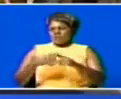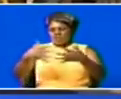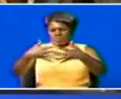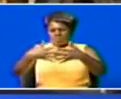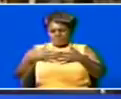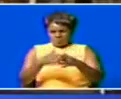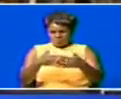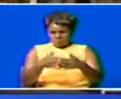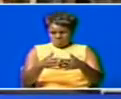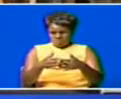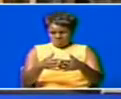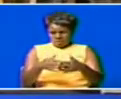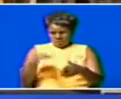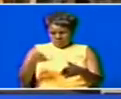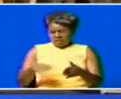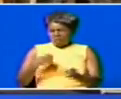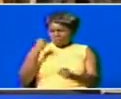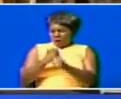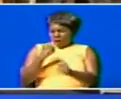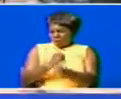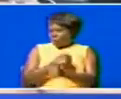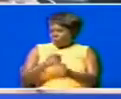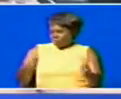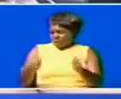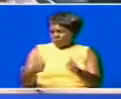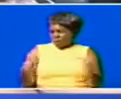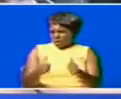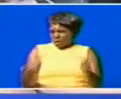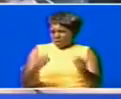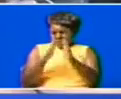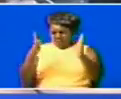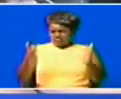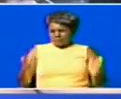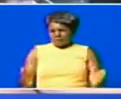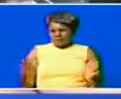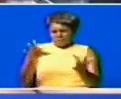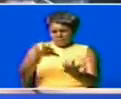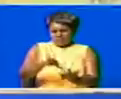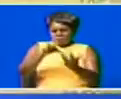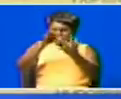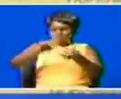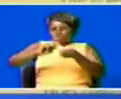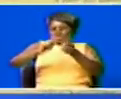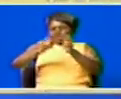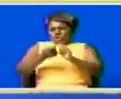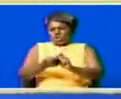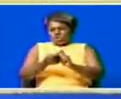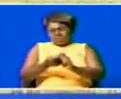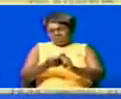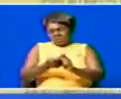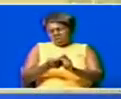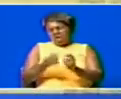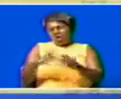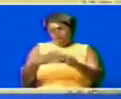get-go, Hussein stands out in his office. His desk has been specially modified to make life a bit